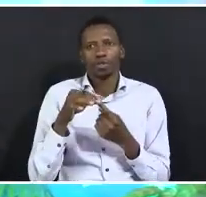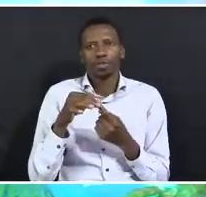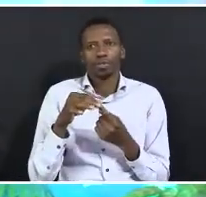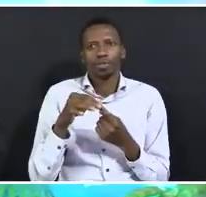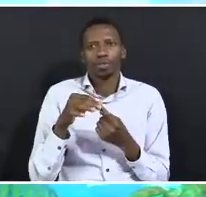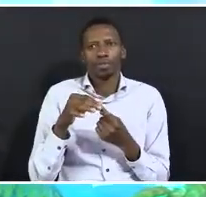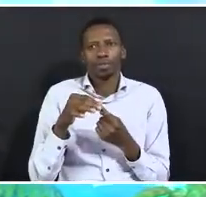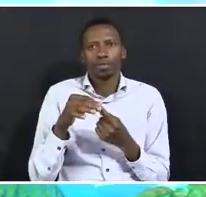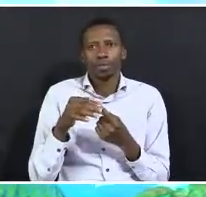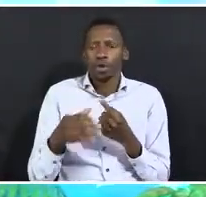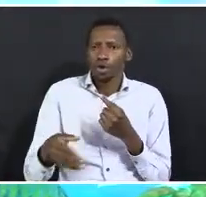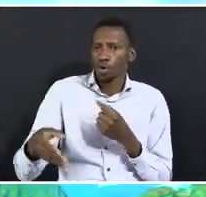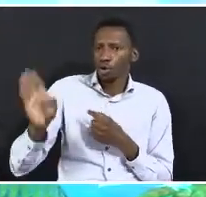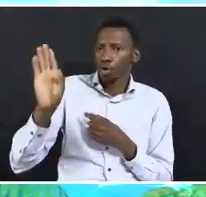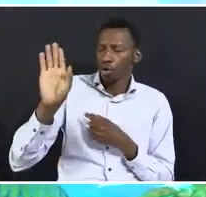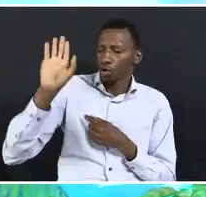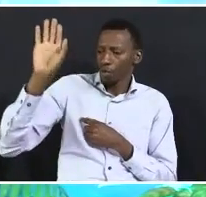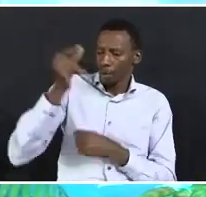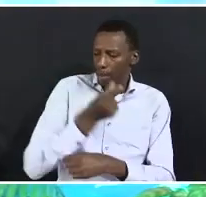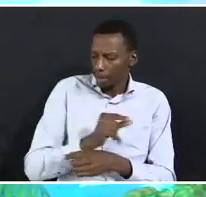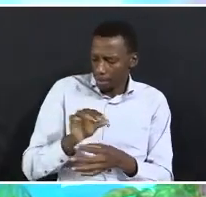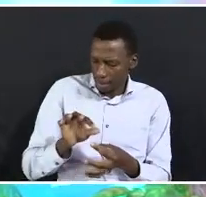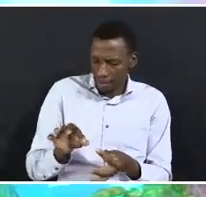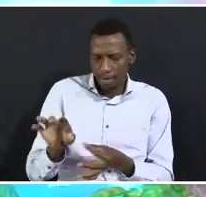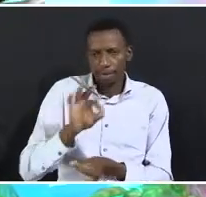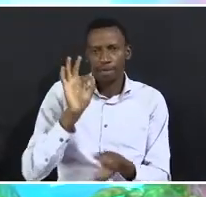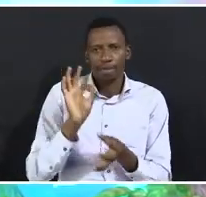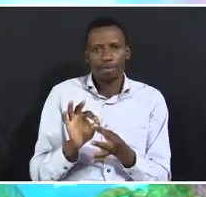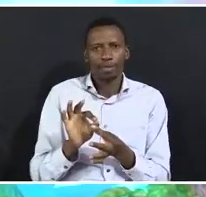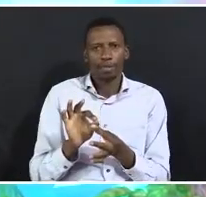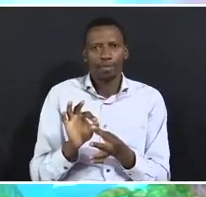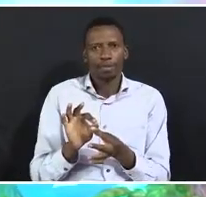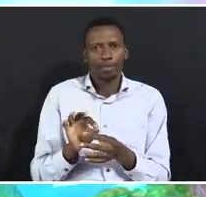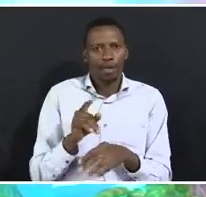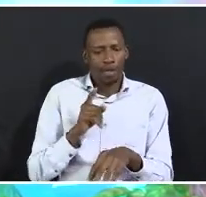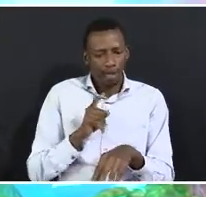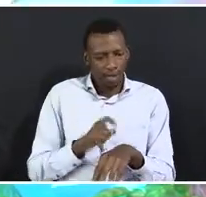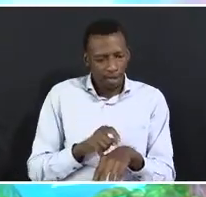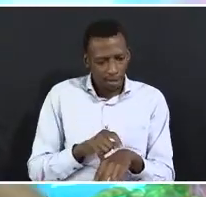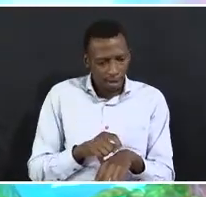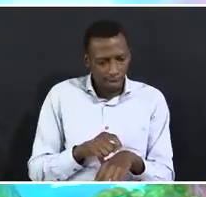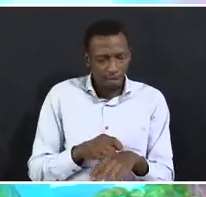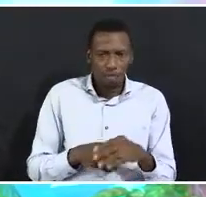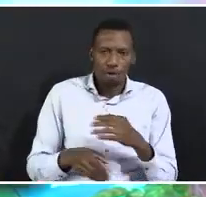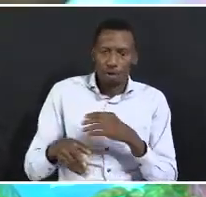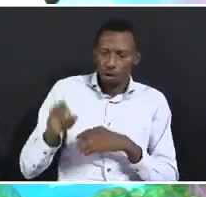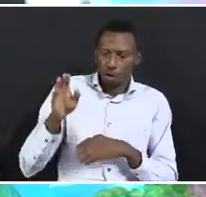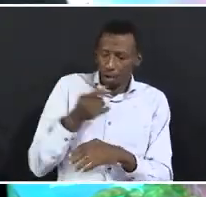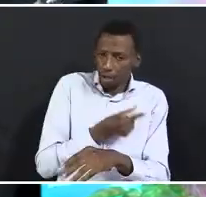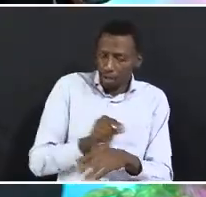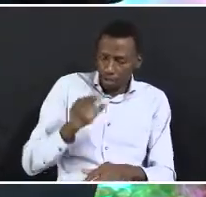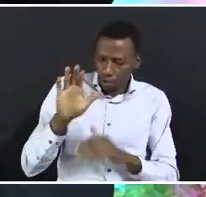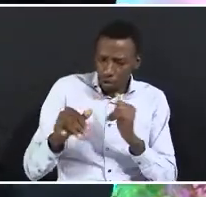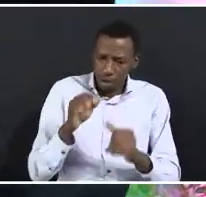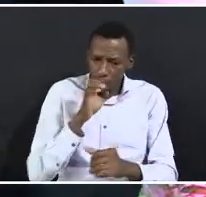God's grace is particular. When grace is calling Elder Tom, he's calling you. When grace is calling Elder